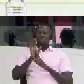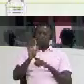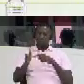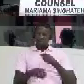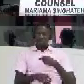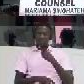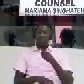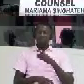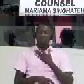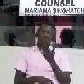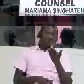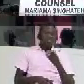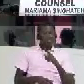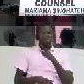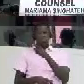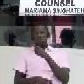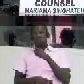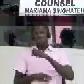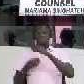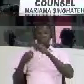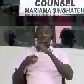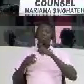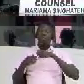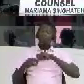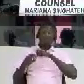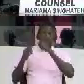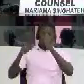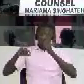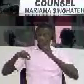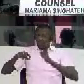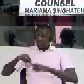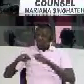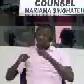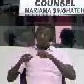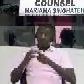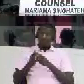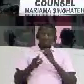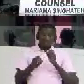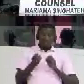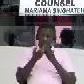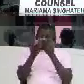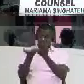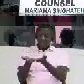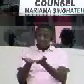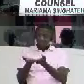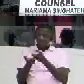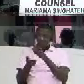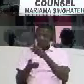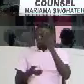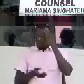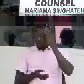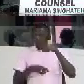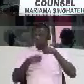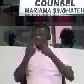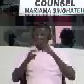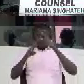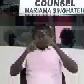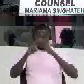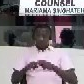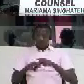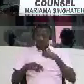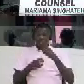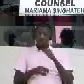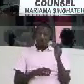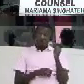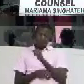you personally charge the person, the information would come through you. You would be aware of disciplinary offenses against the men.